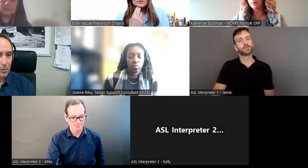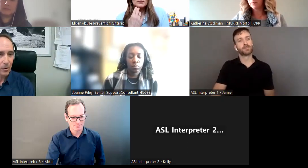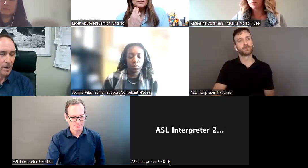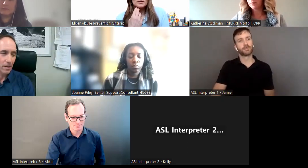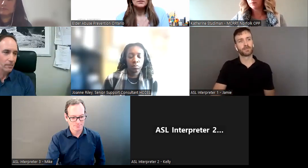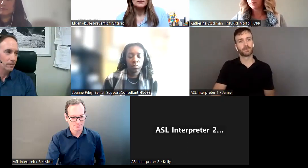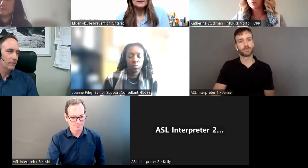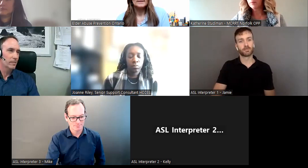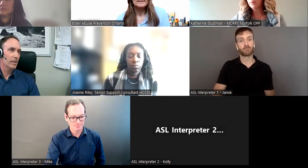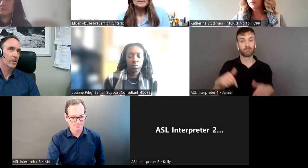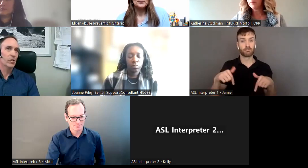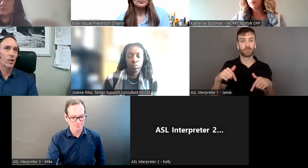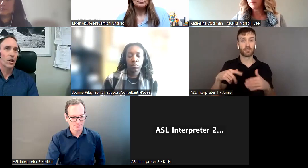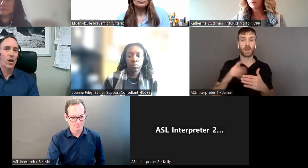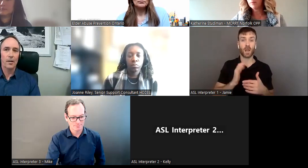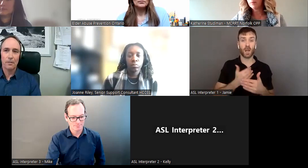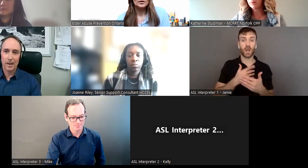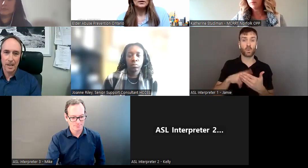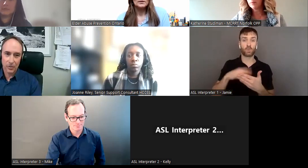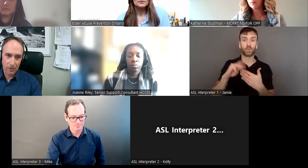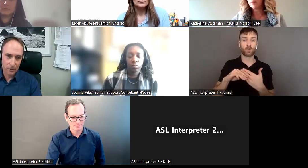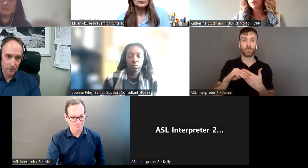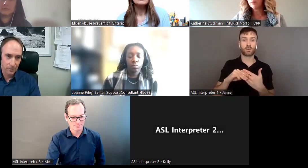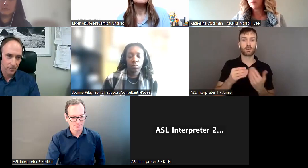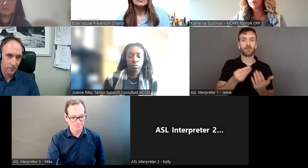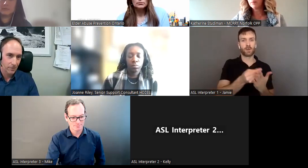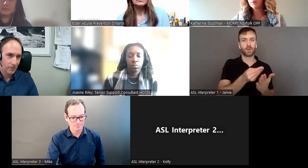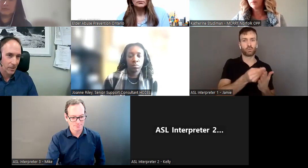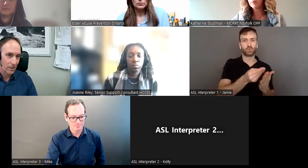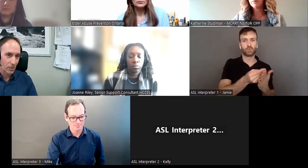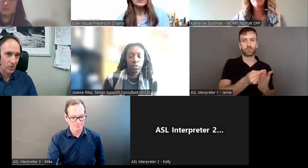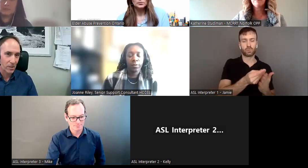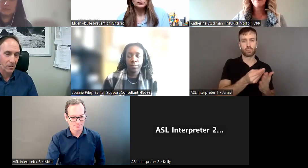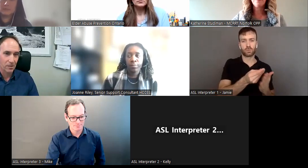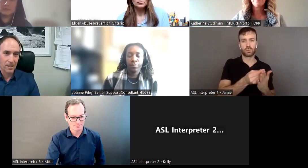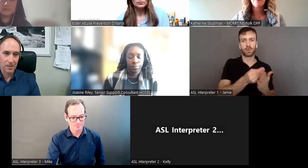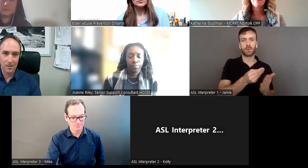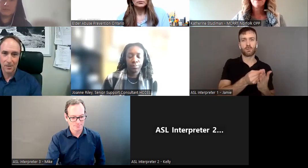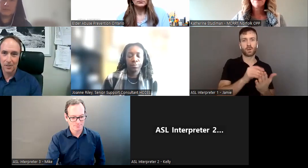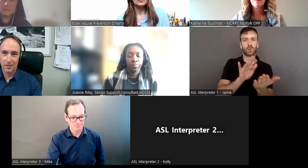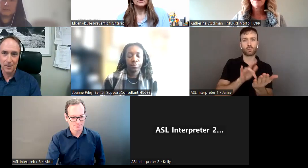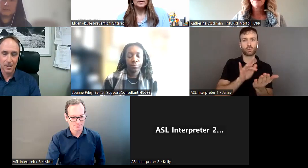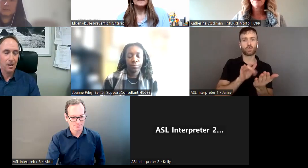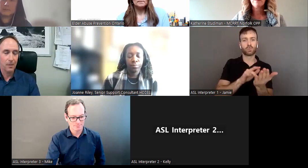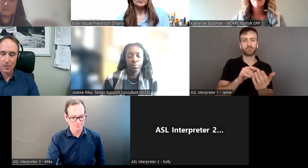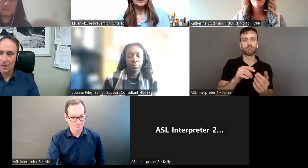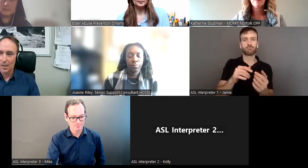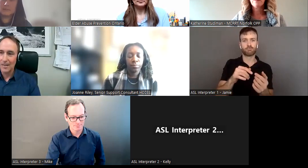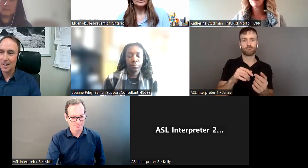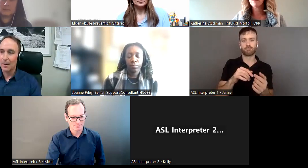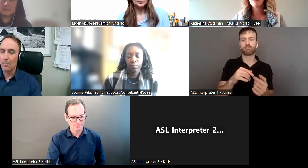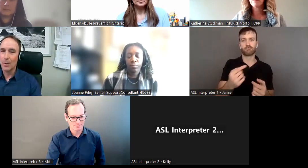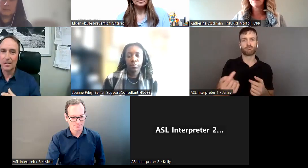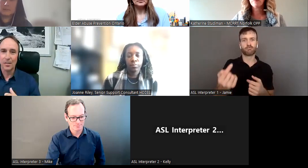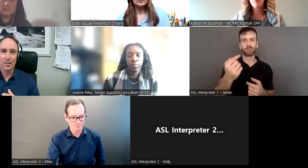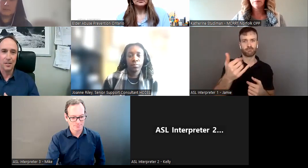our program, there's a lot of financial abuse that comes, and